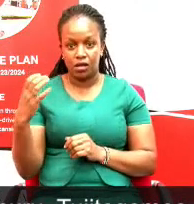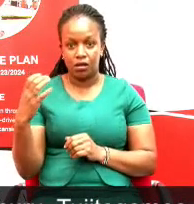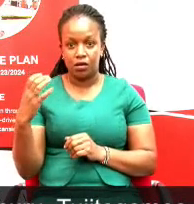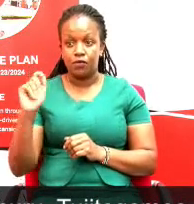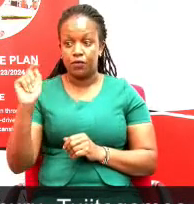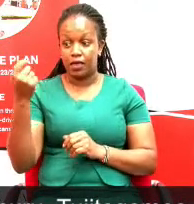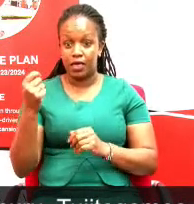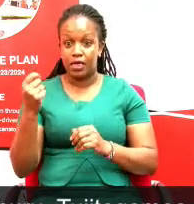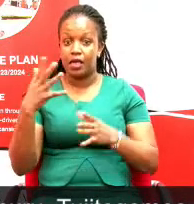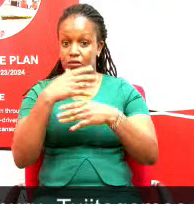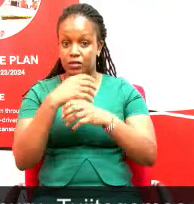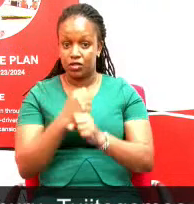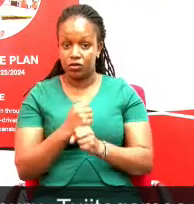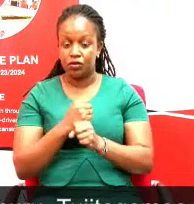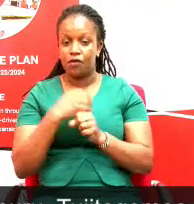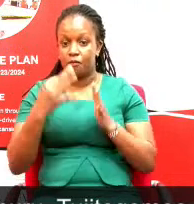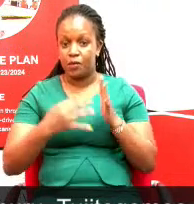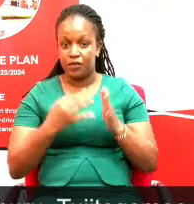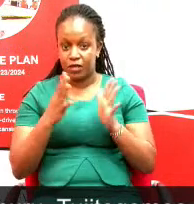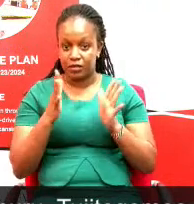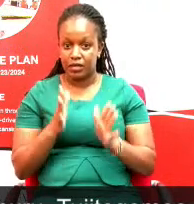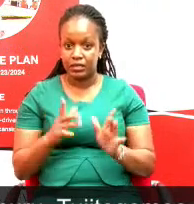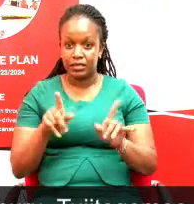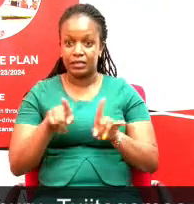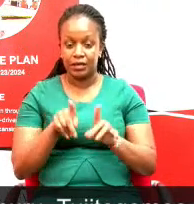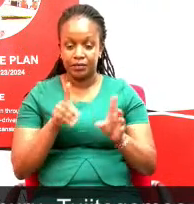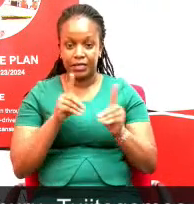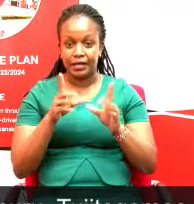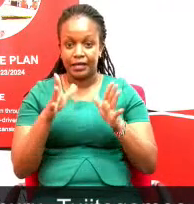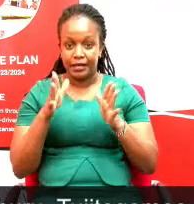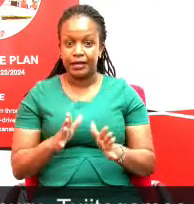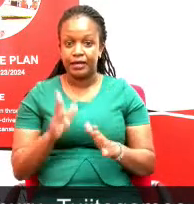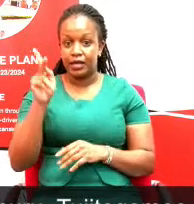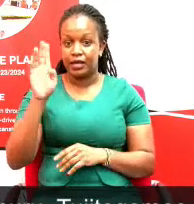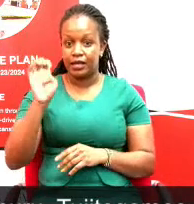of Manufacturers and Director of KEPSA,